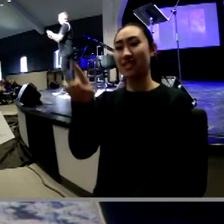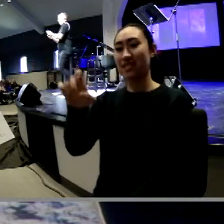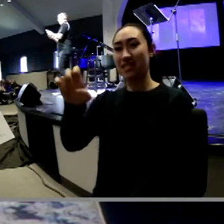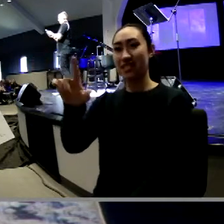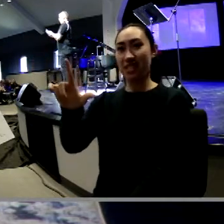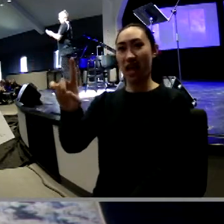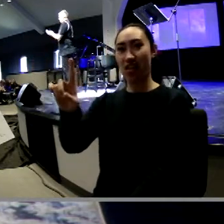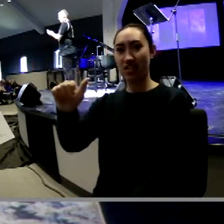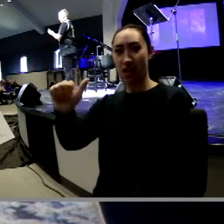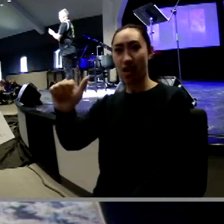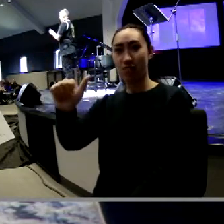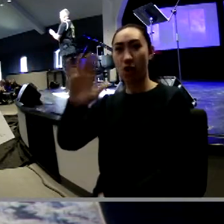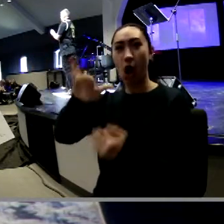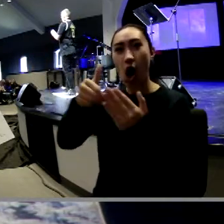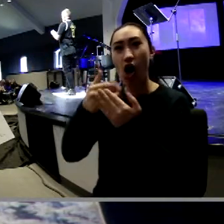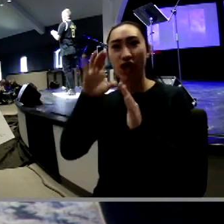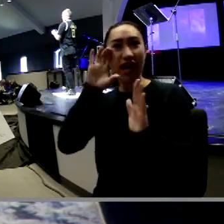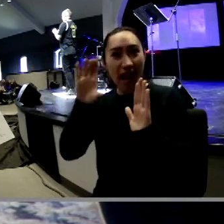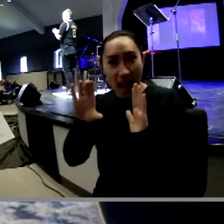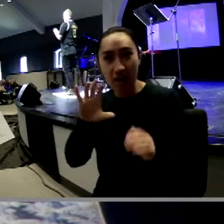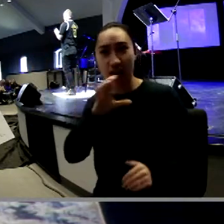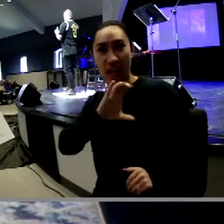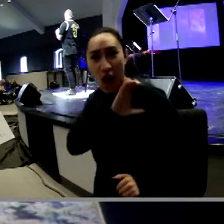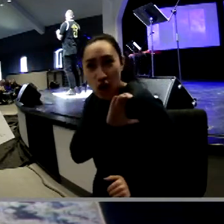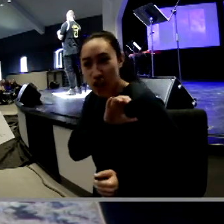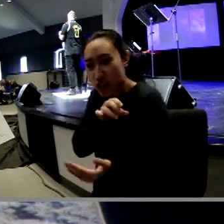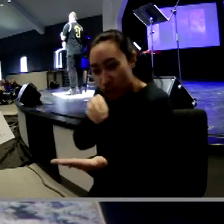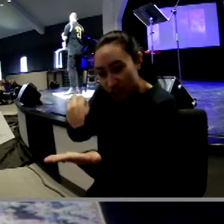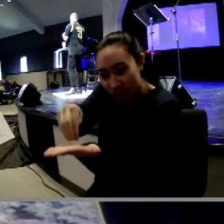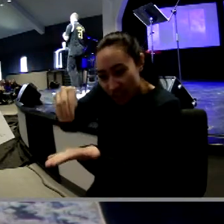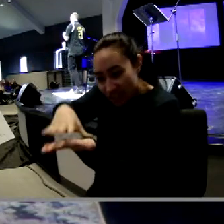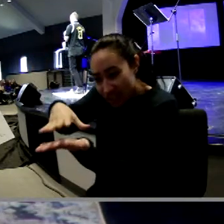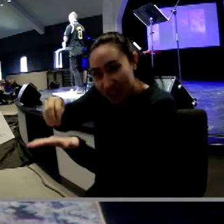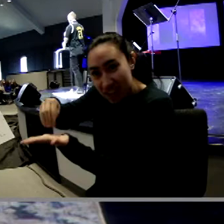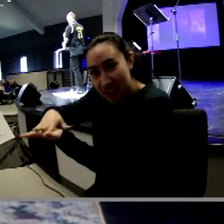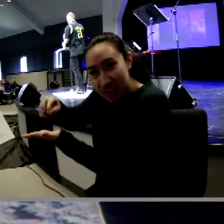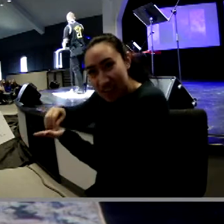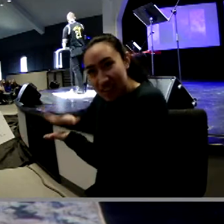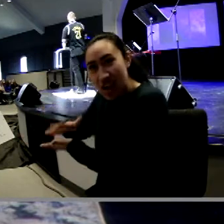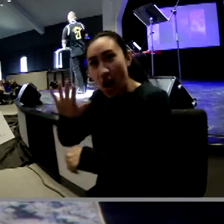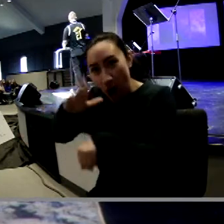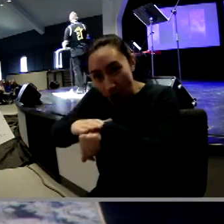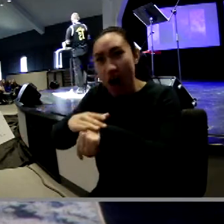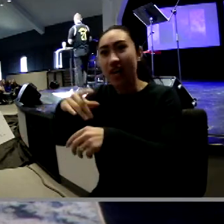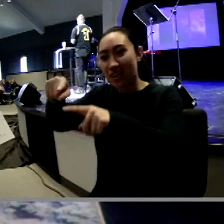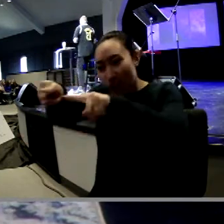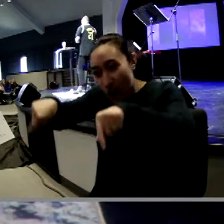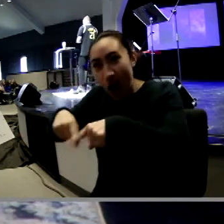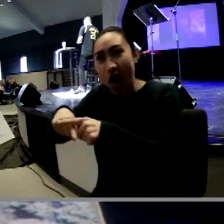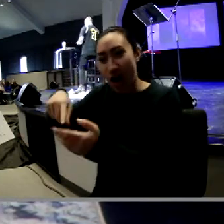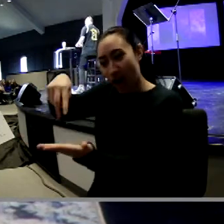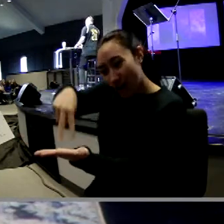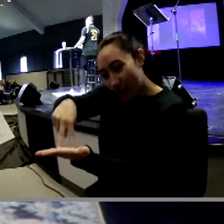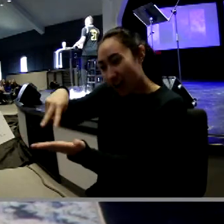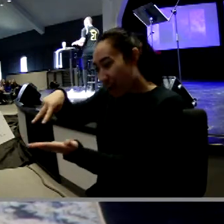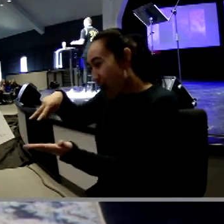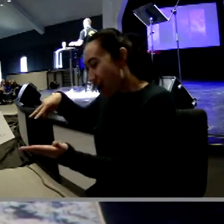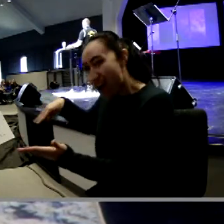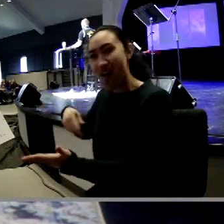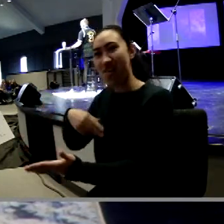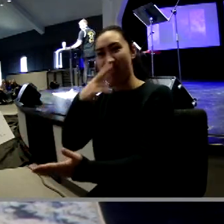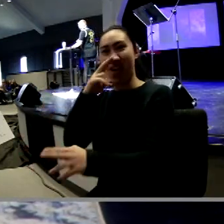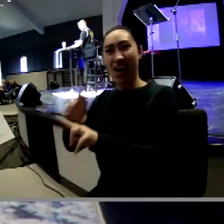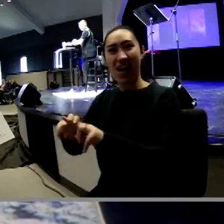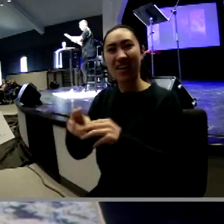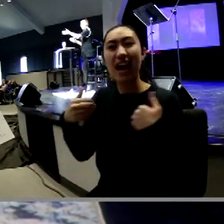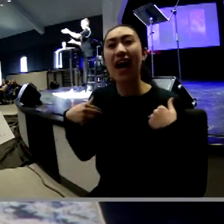Zelda edition of Uno. It's actually really cool. There's a couple little spoiler alerts. I won't give them to you. But when I'm playing with my